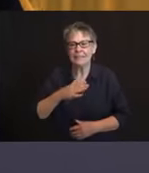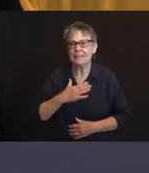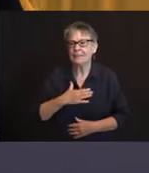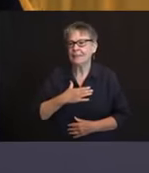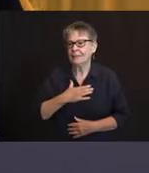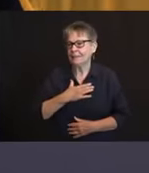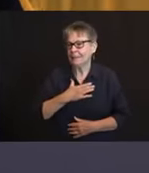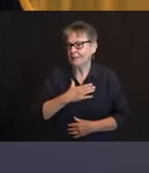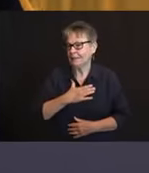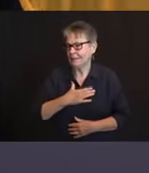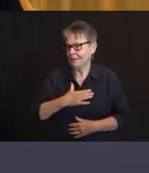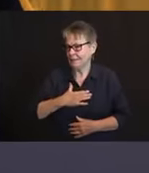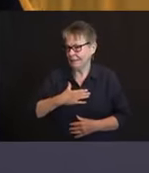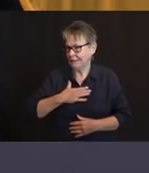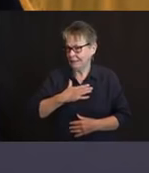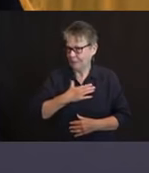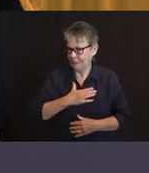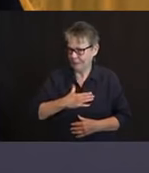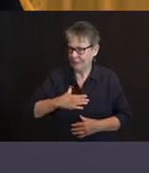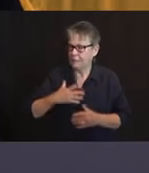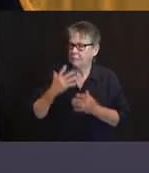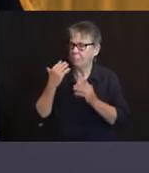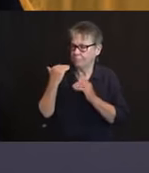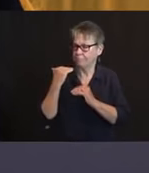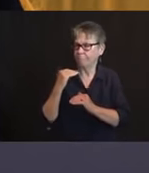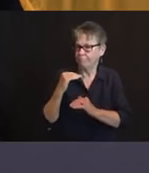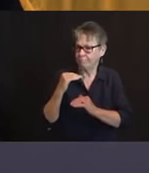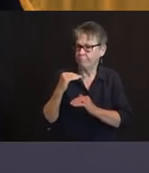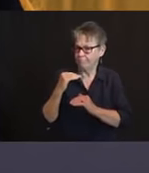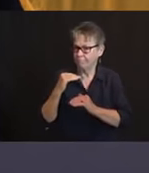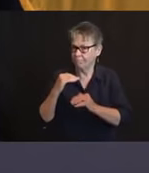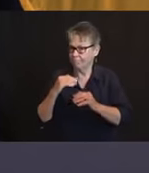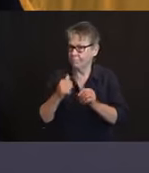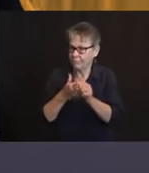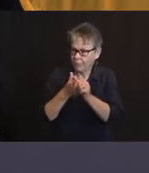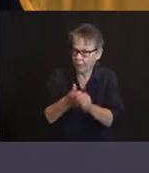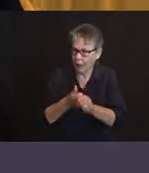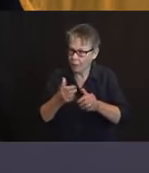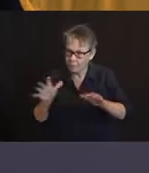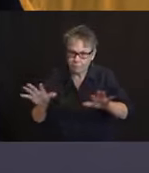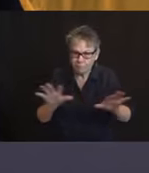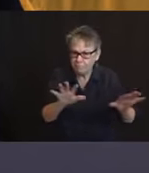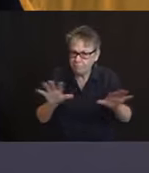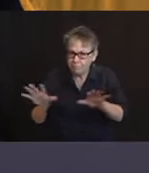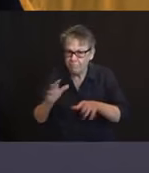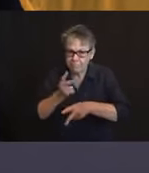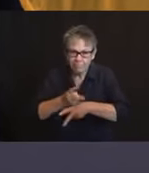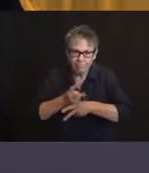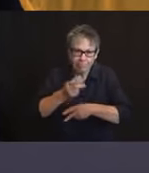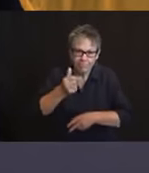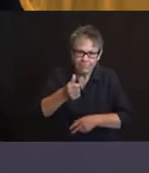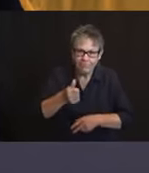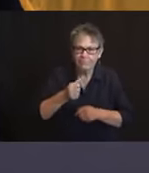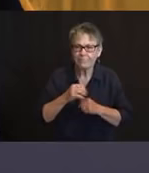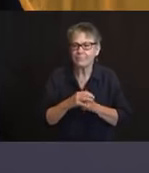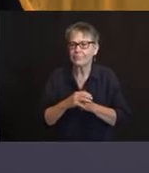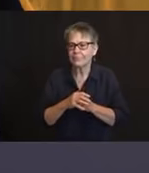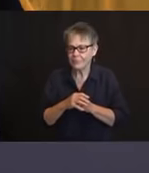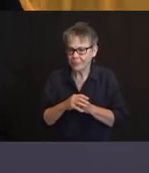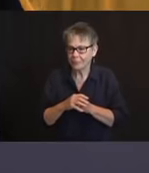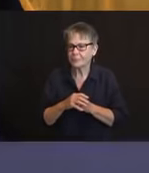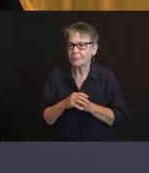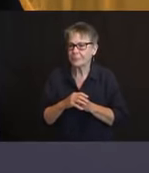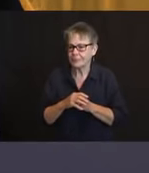lost. Enjoy your retail experience. Back to daycare. The first steps in the Motor